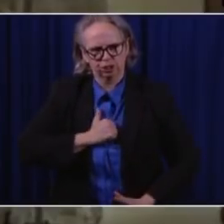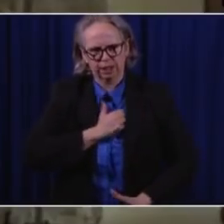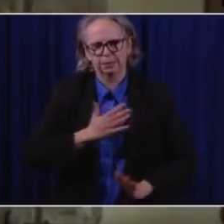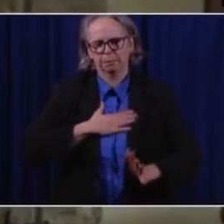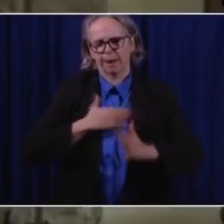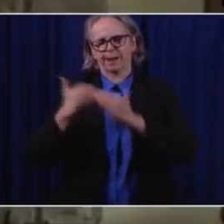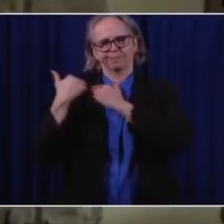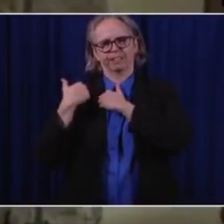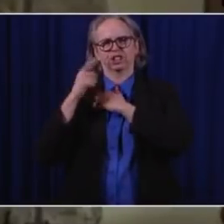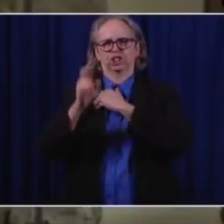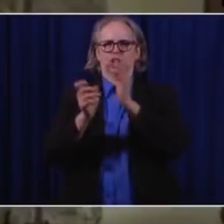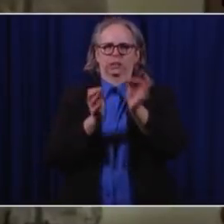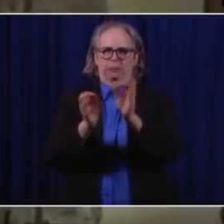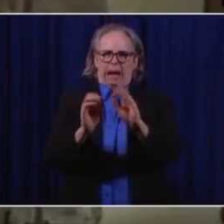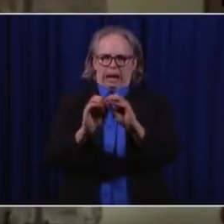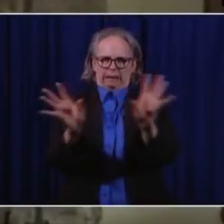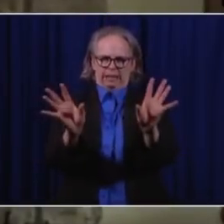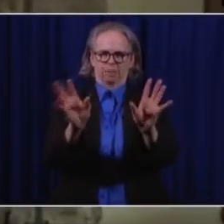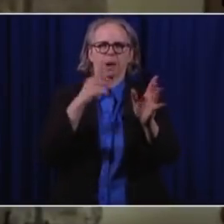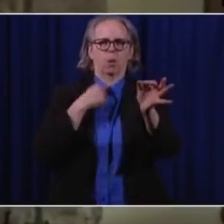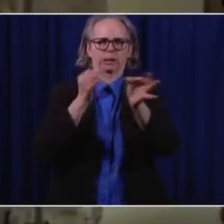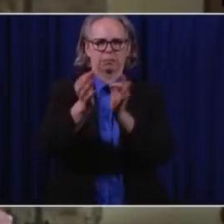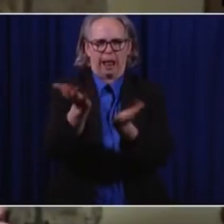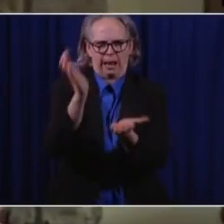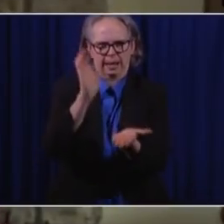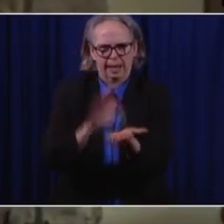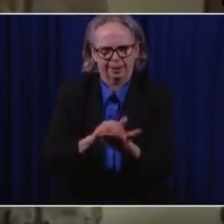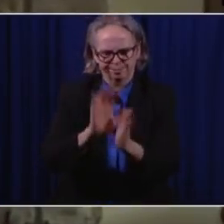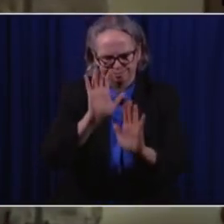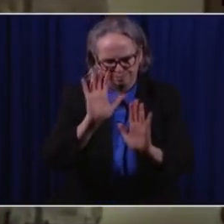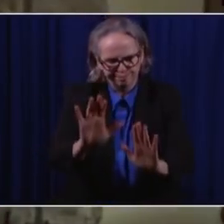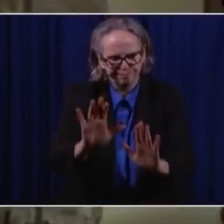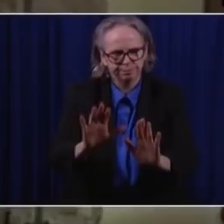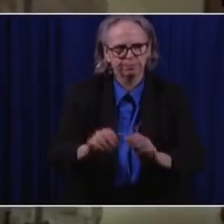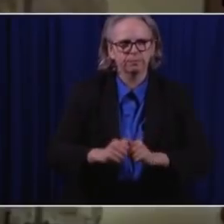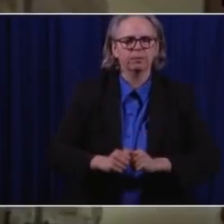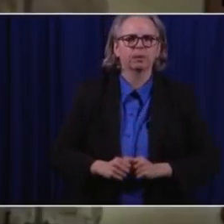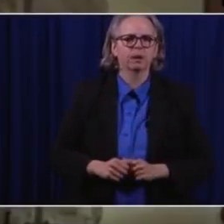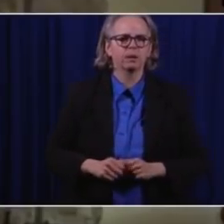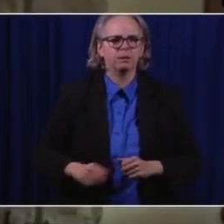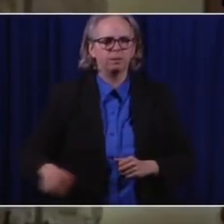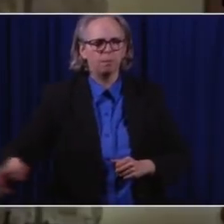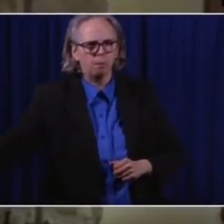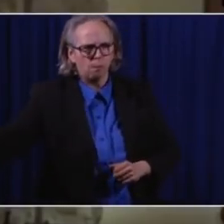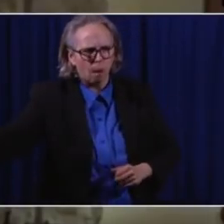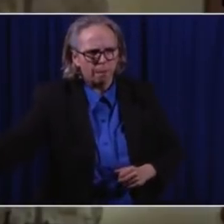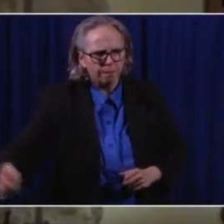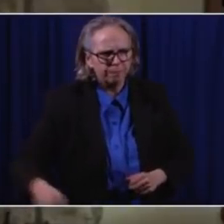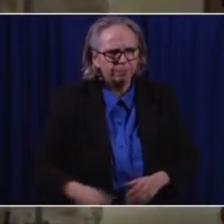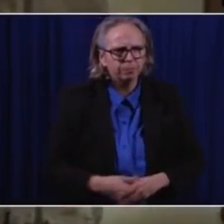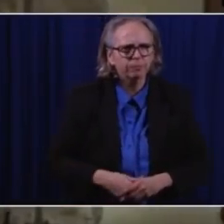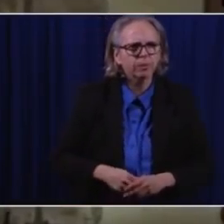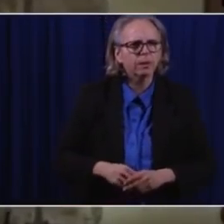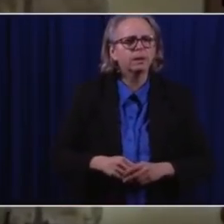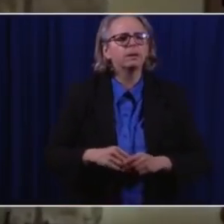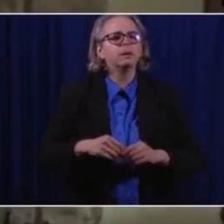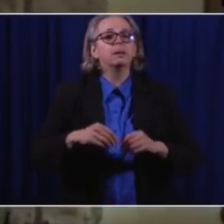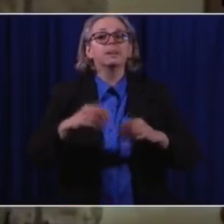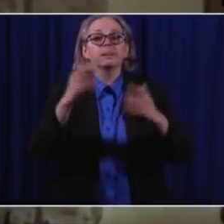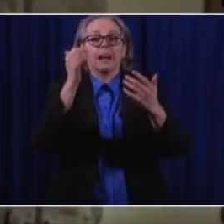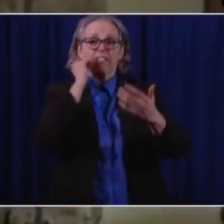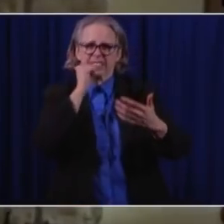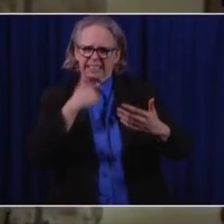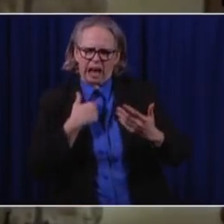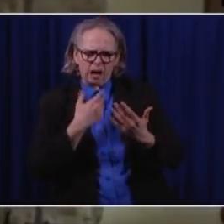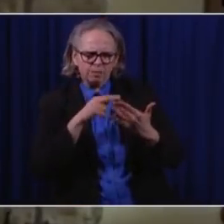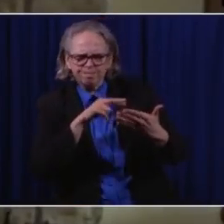seeing antigens tests, and I've watched them because I get my chart every day, and they've really kicked up. But throughout this, it's